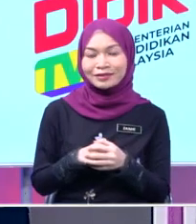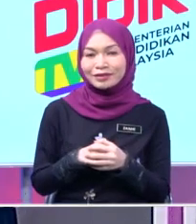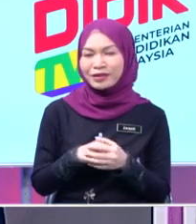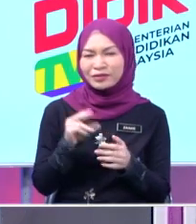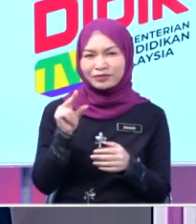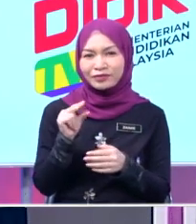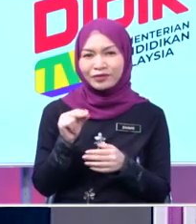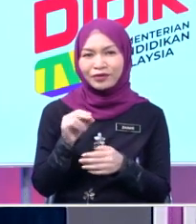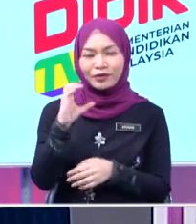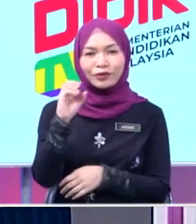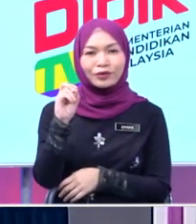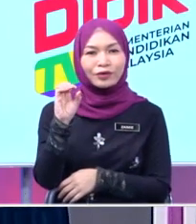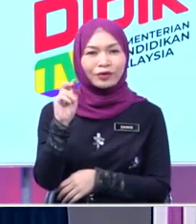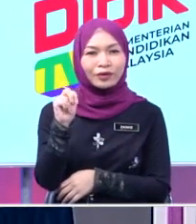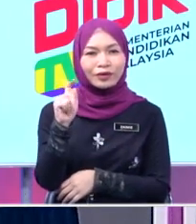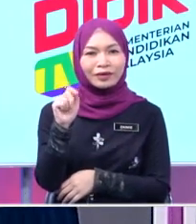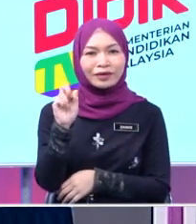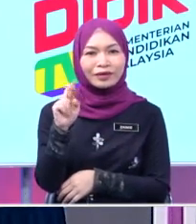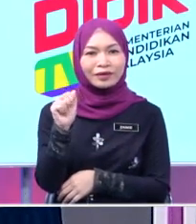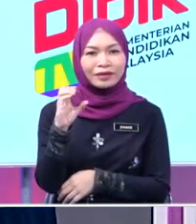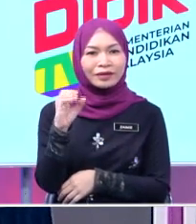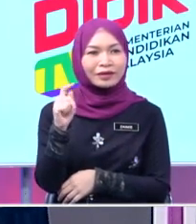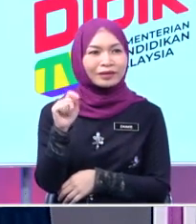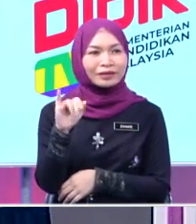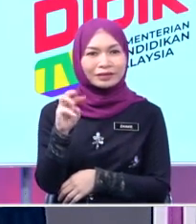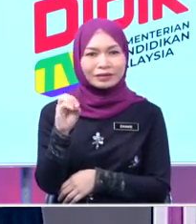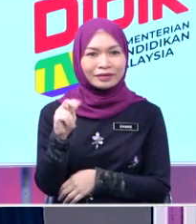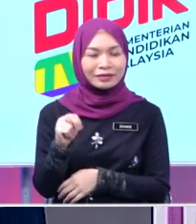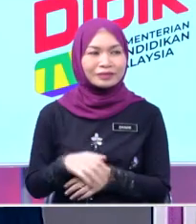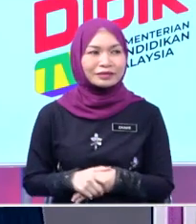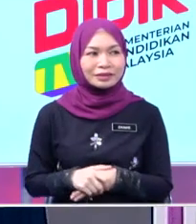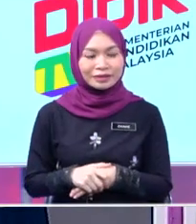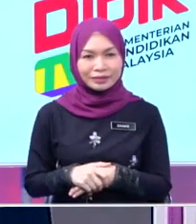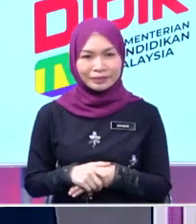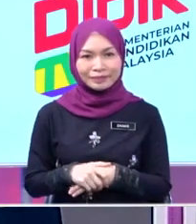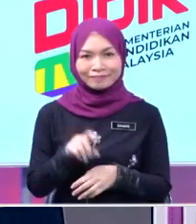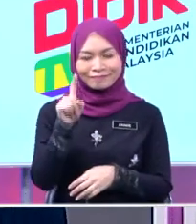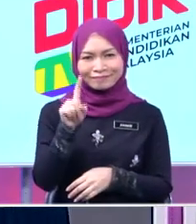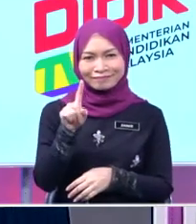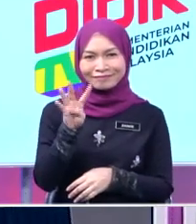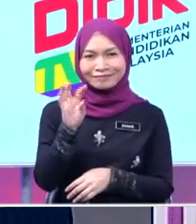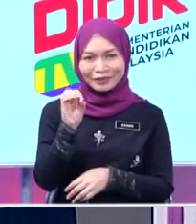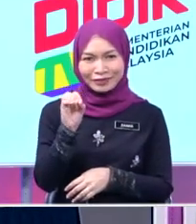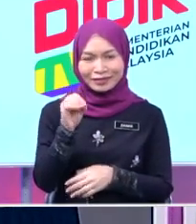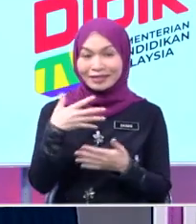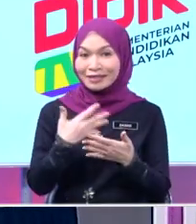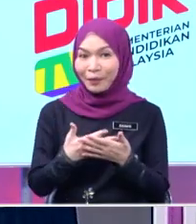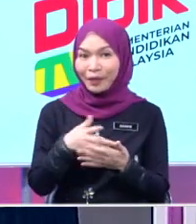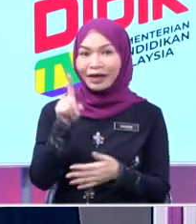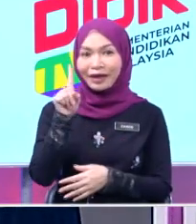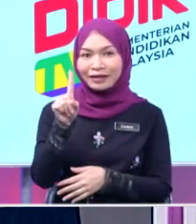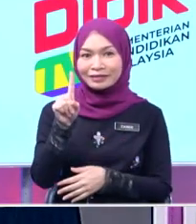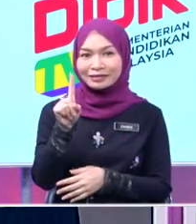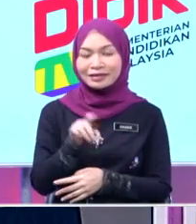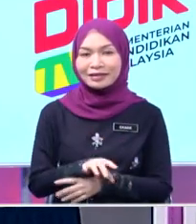Okay? Right, and they should write between 140 to 190 words. Now, I have a